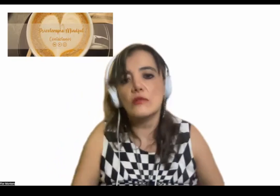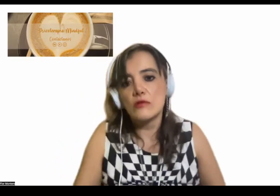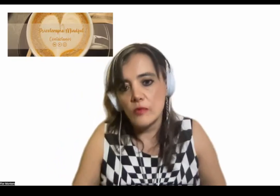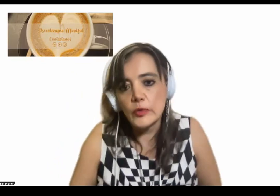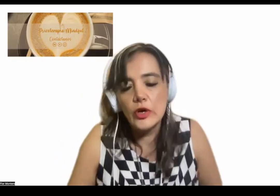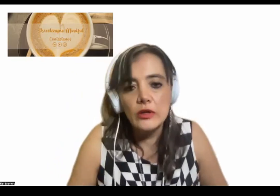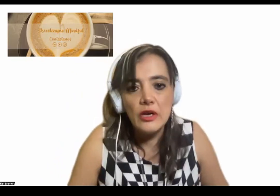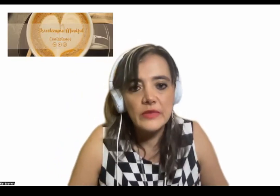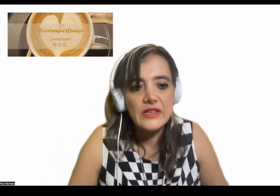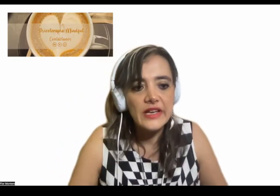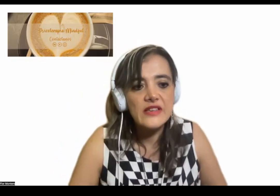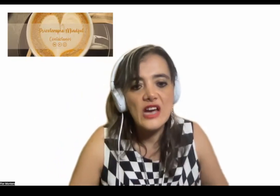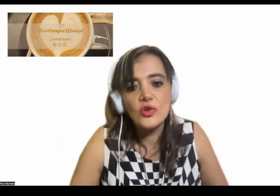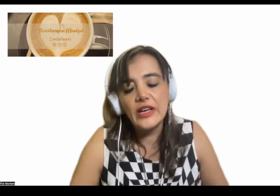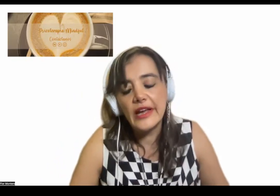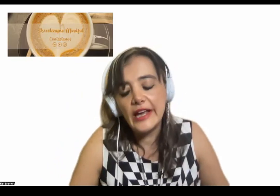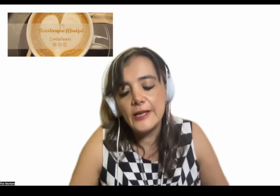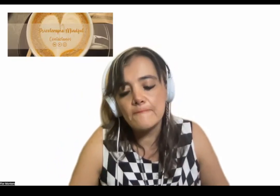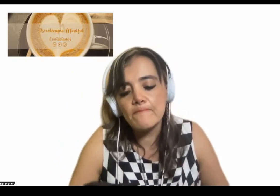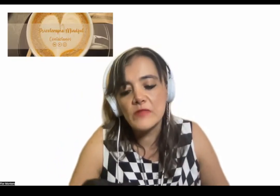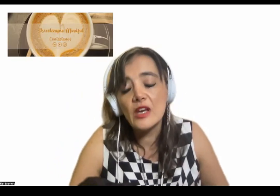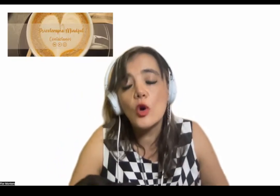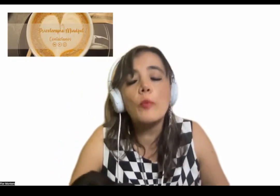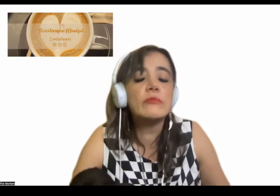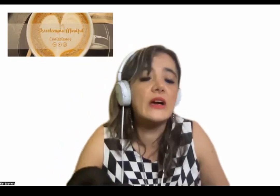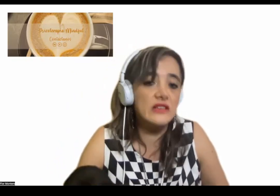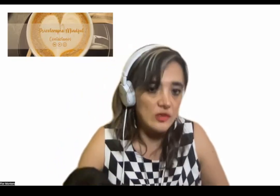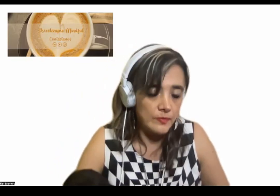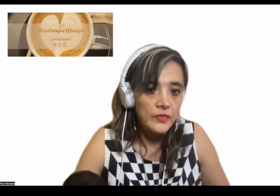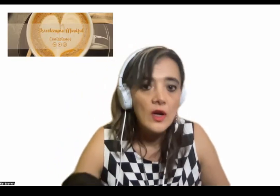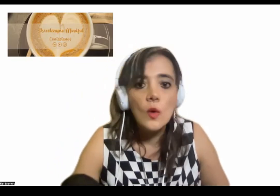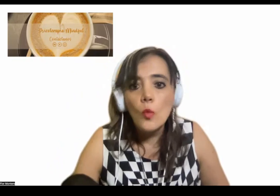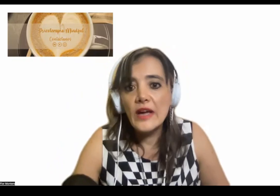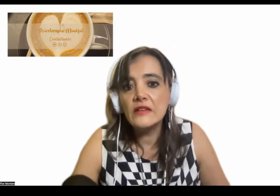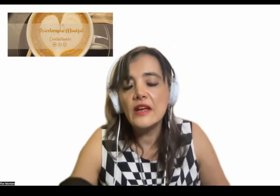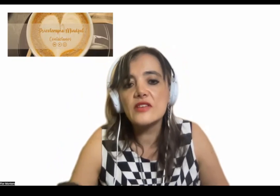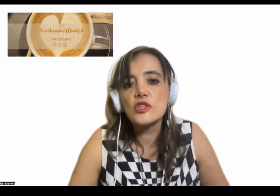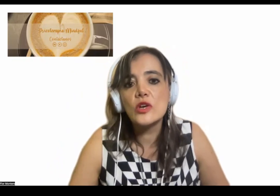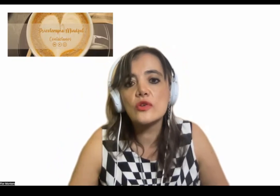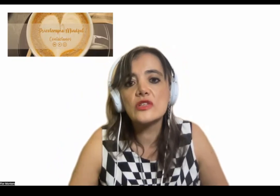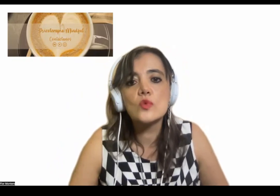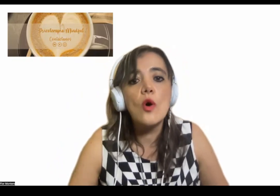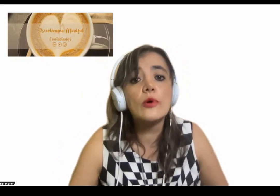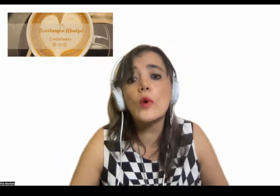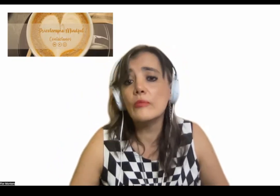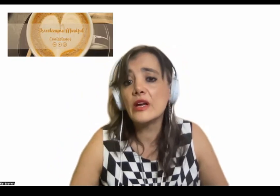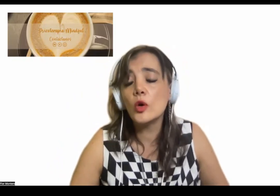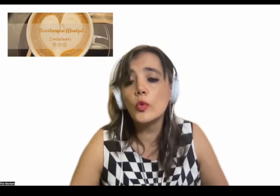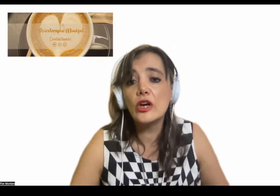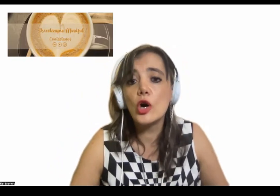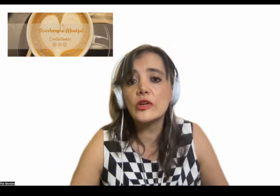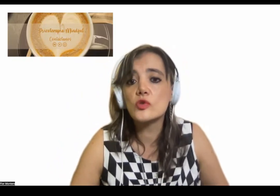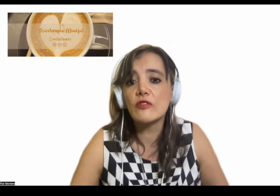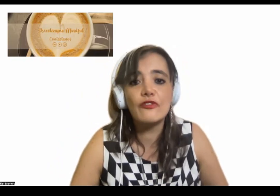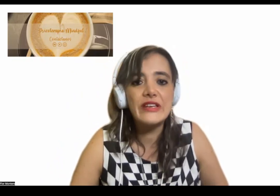Dissociation, or what we call numbness, is actually a coping mechanism. When a situation is too overwhelming,